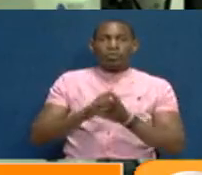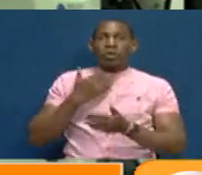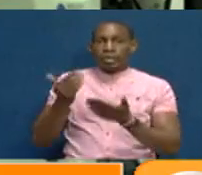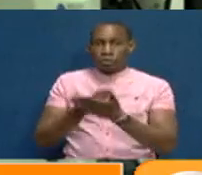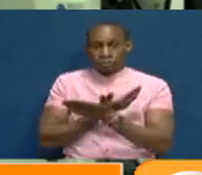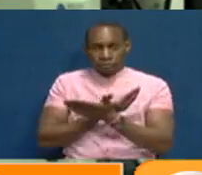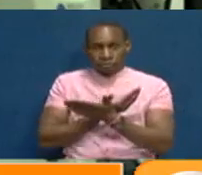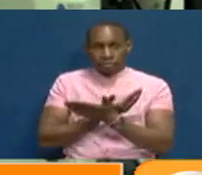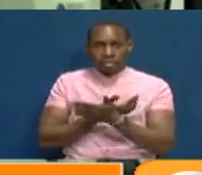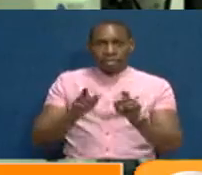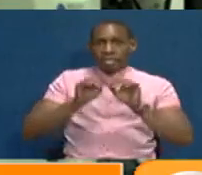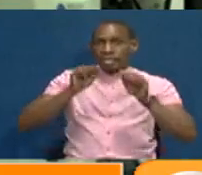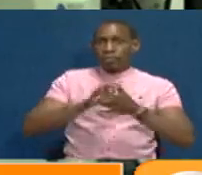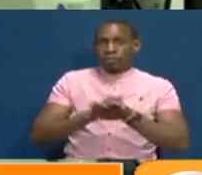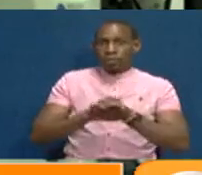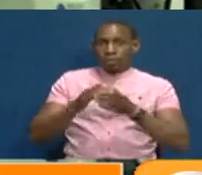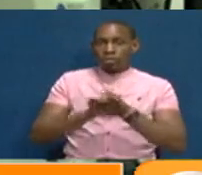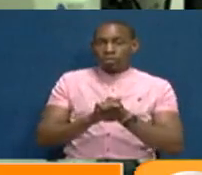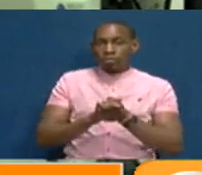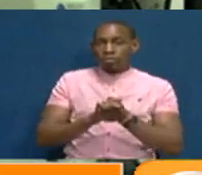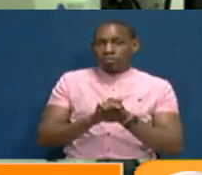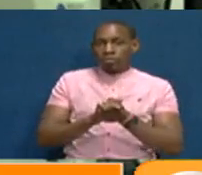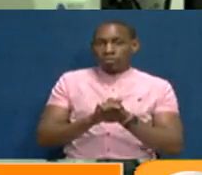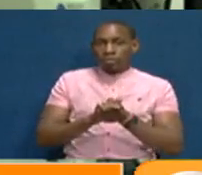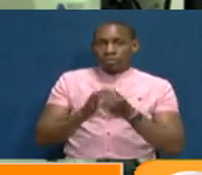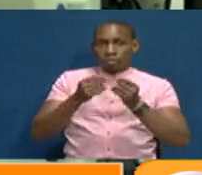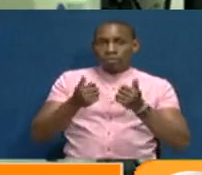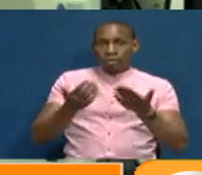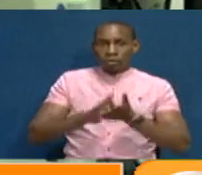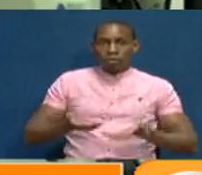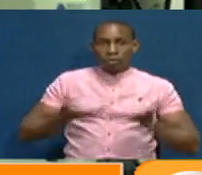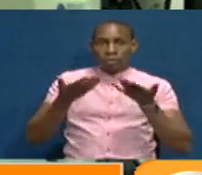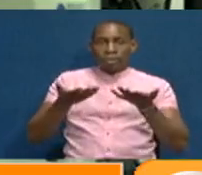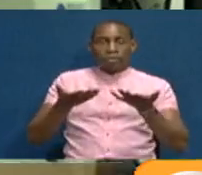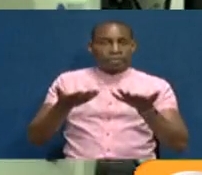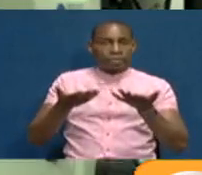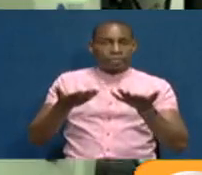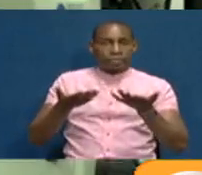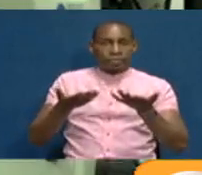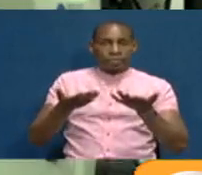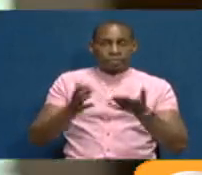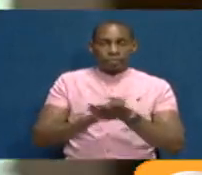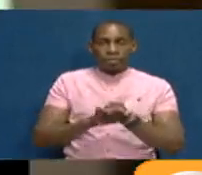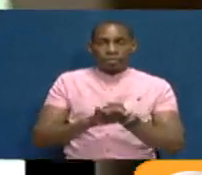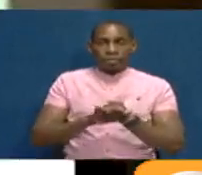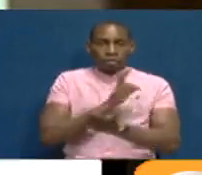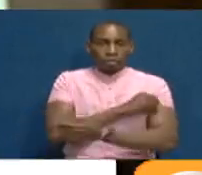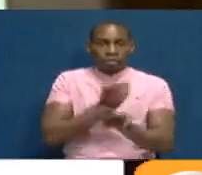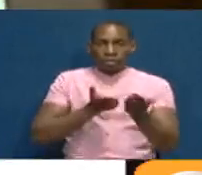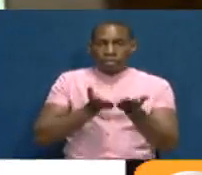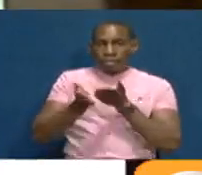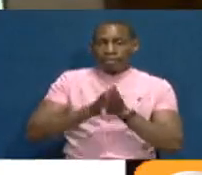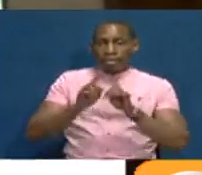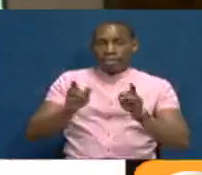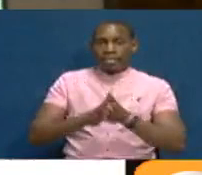And in order to counteract that, we are providing a couple clinic services. And yet, it